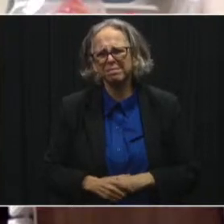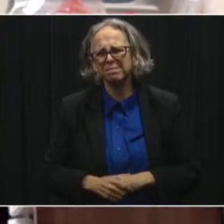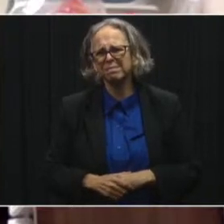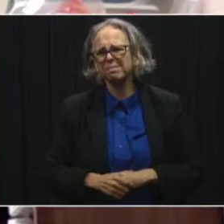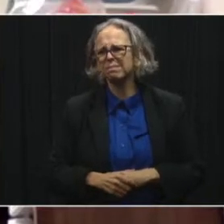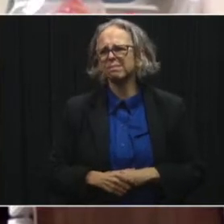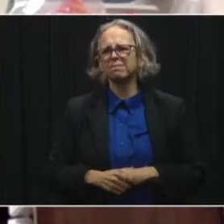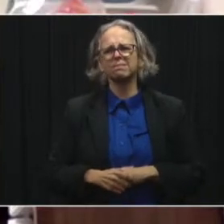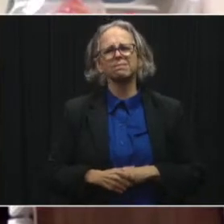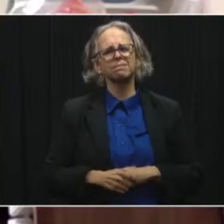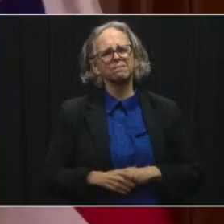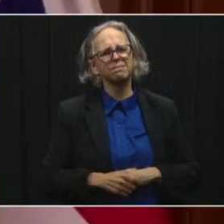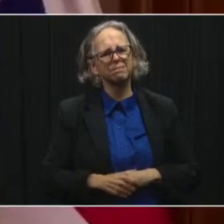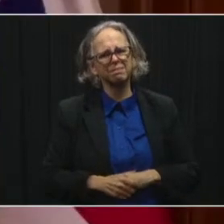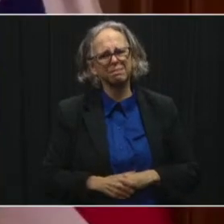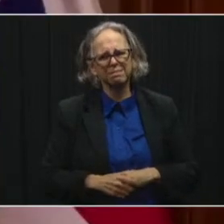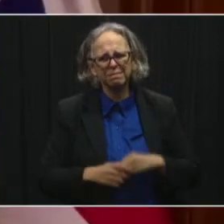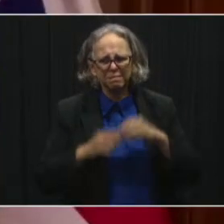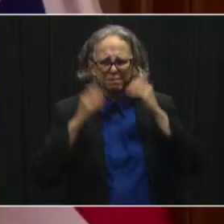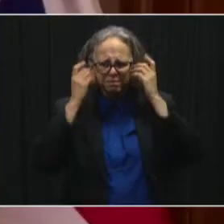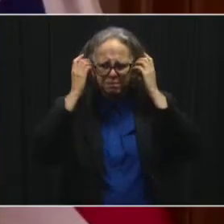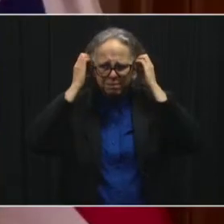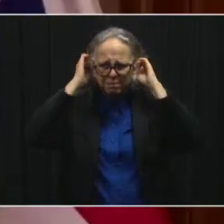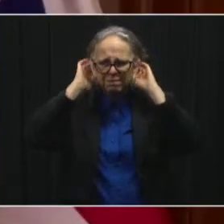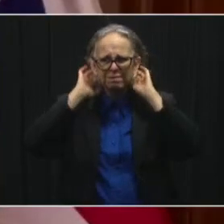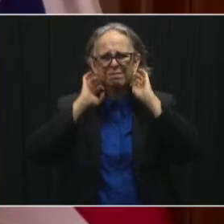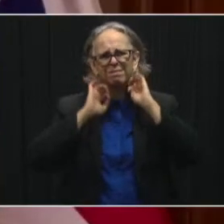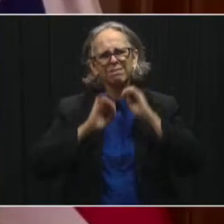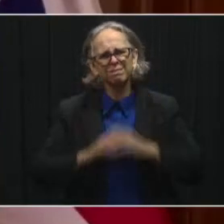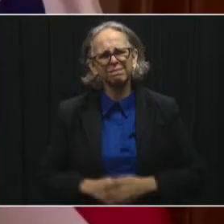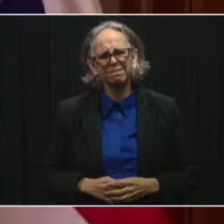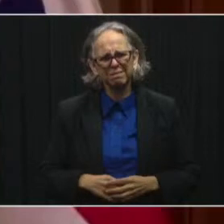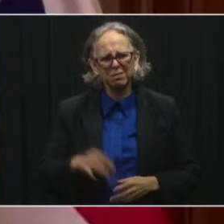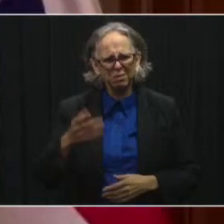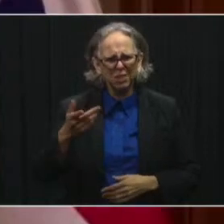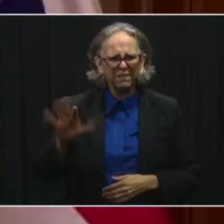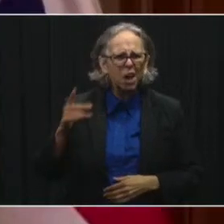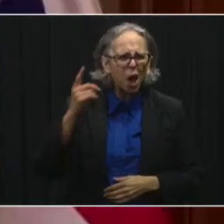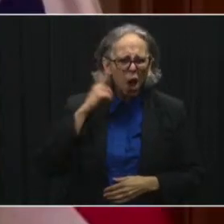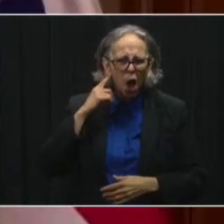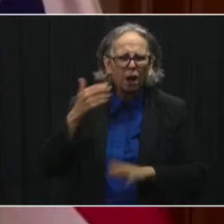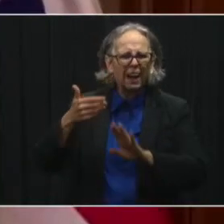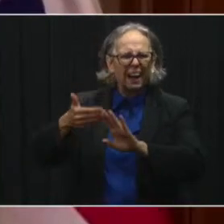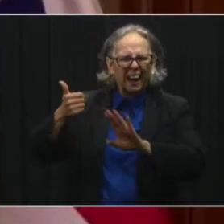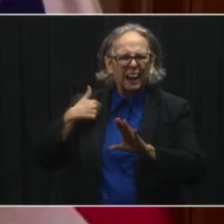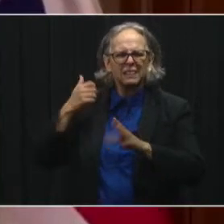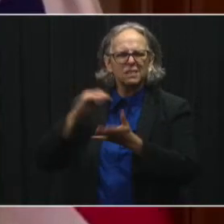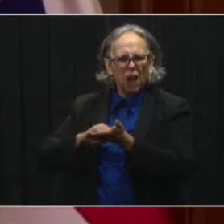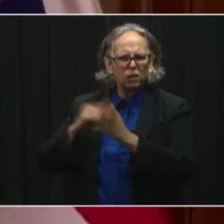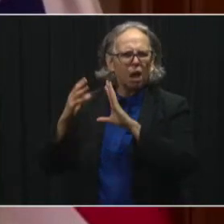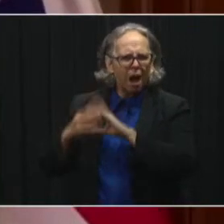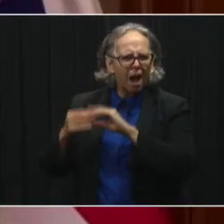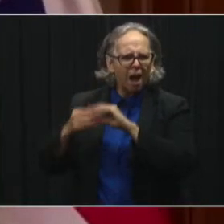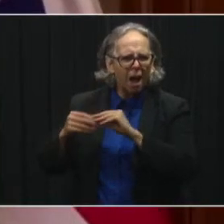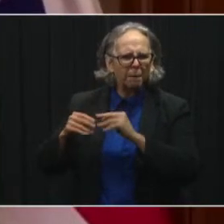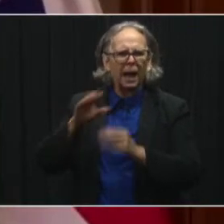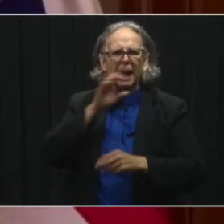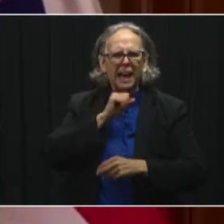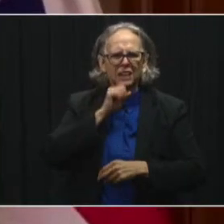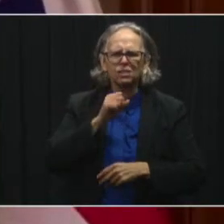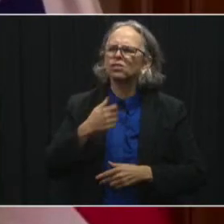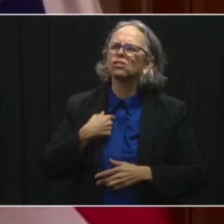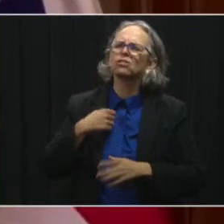Well, you heard what the doctors had to say about the age. What age are you seeing